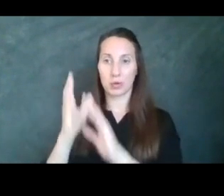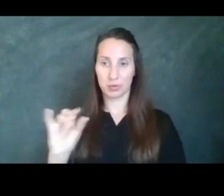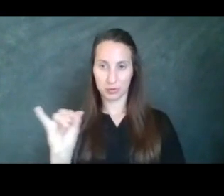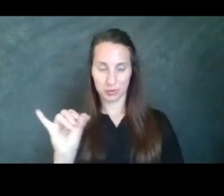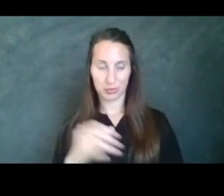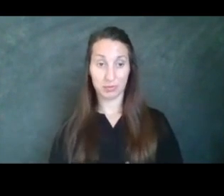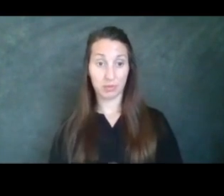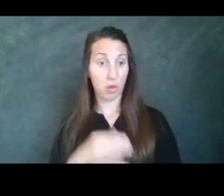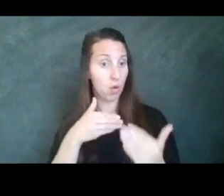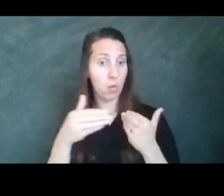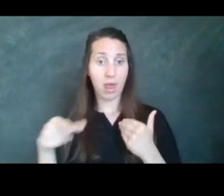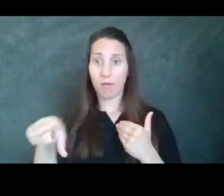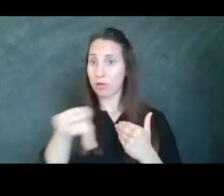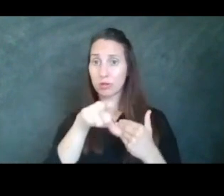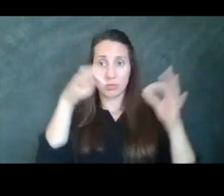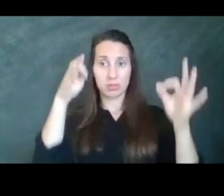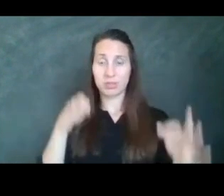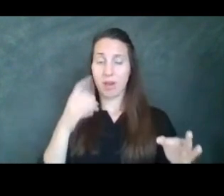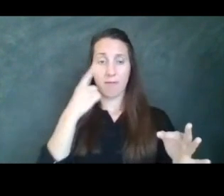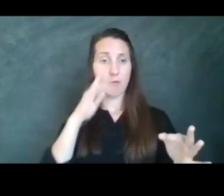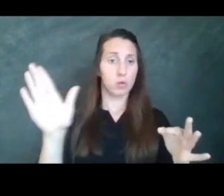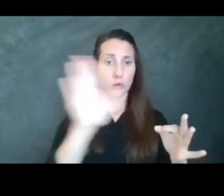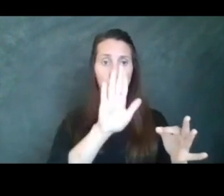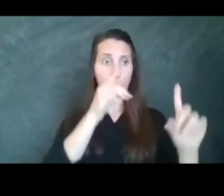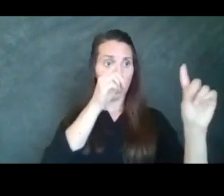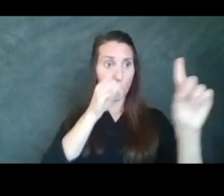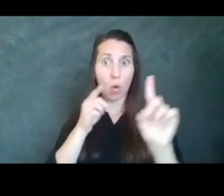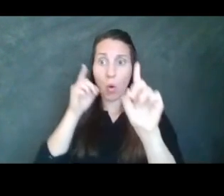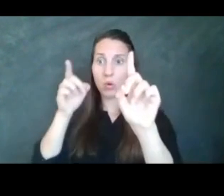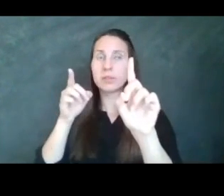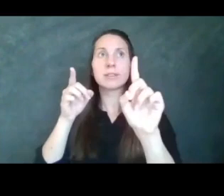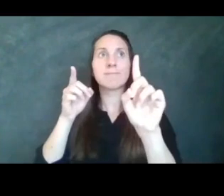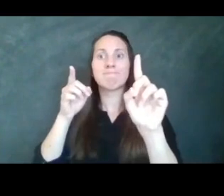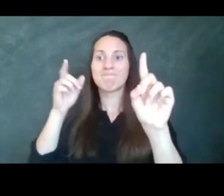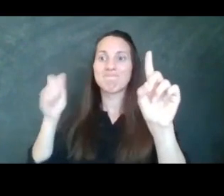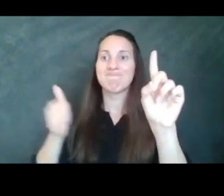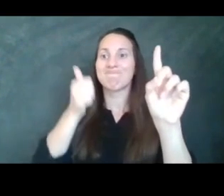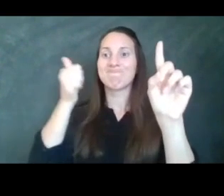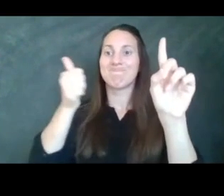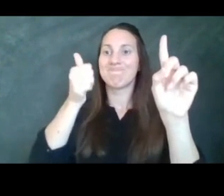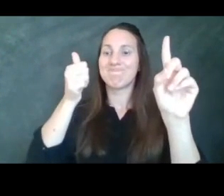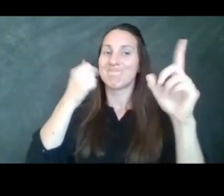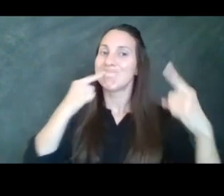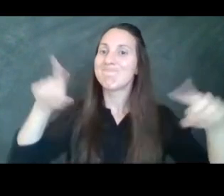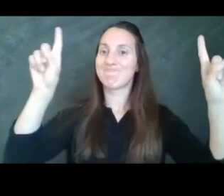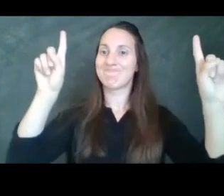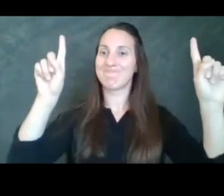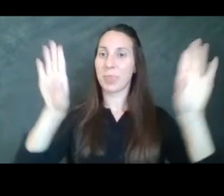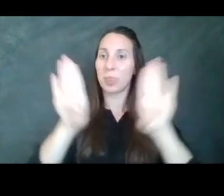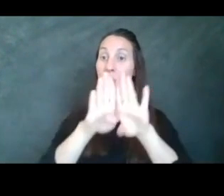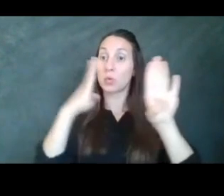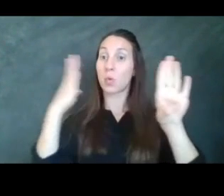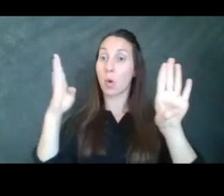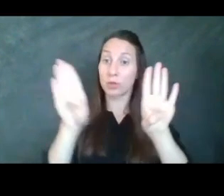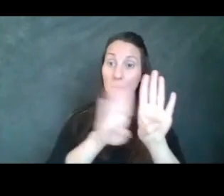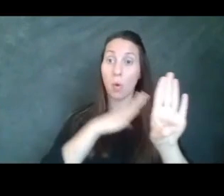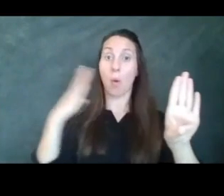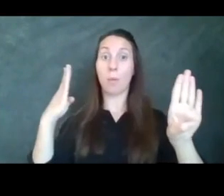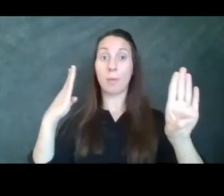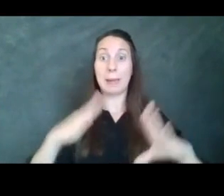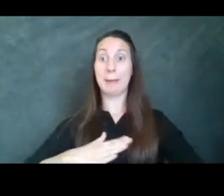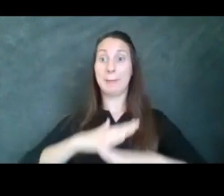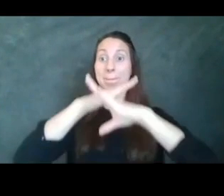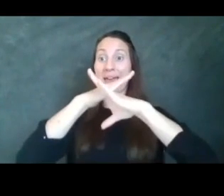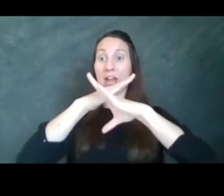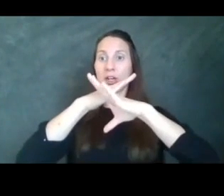you decide as your goal, go for it. The doors are open and the barriers are